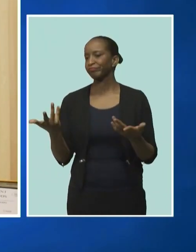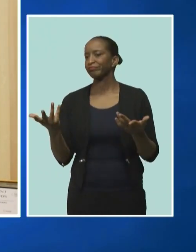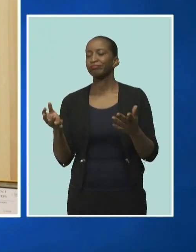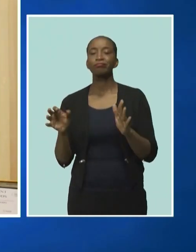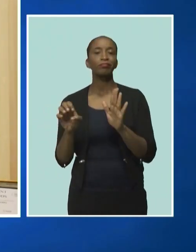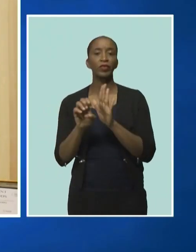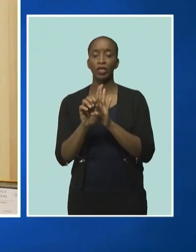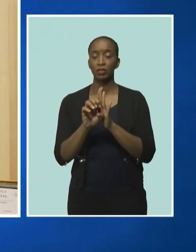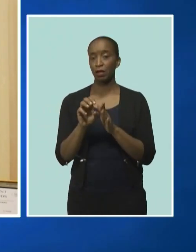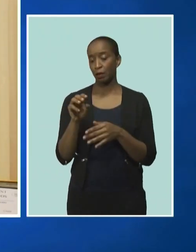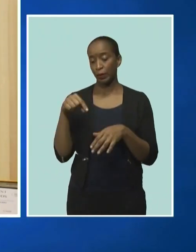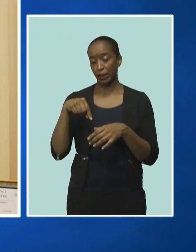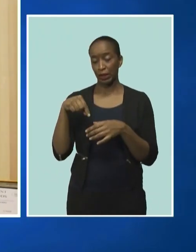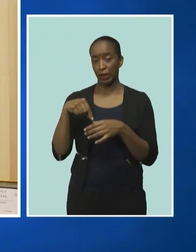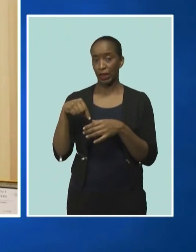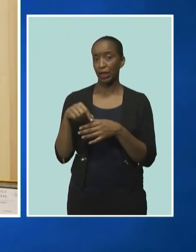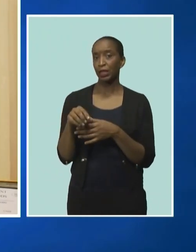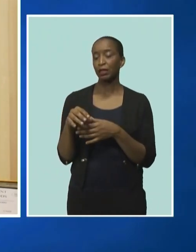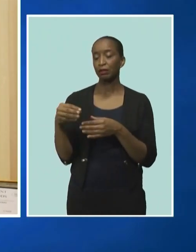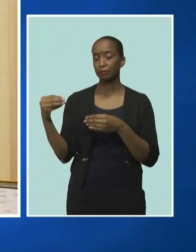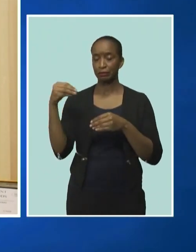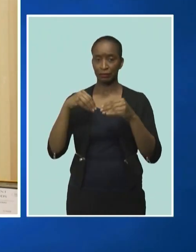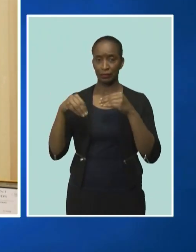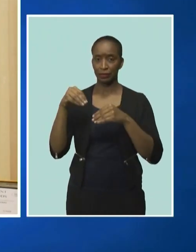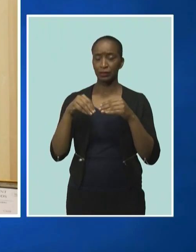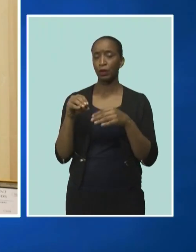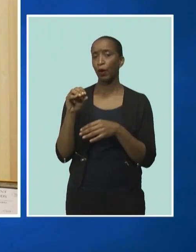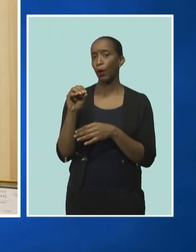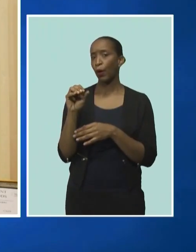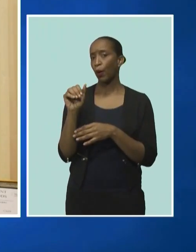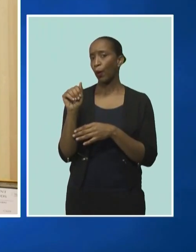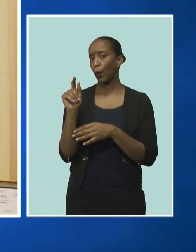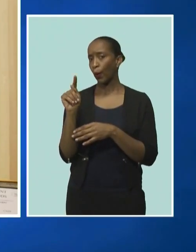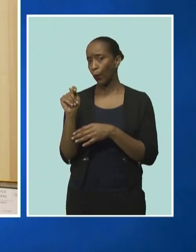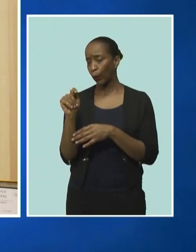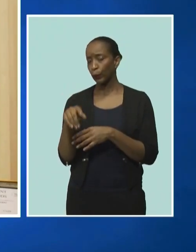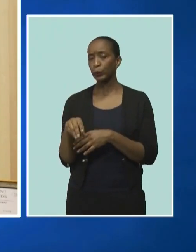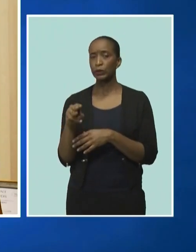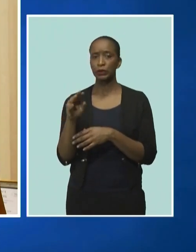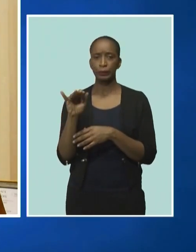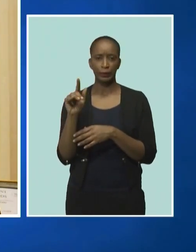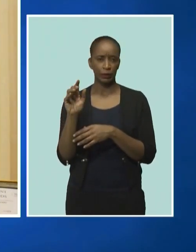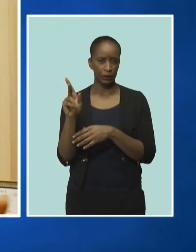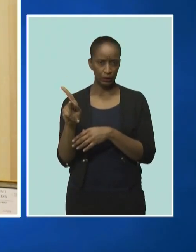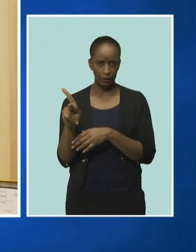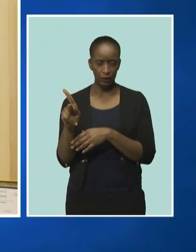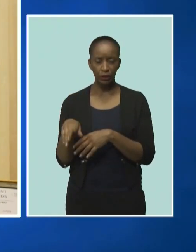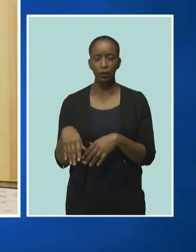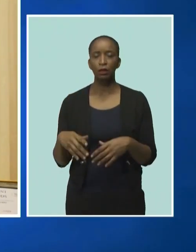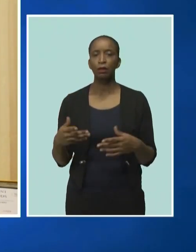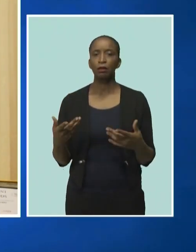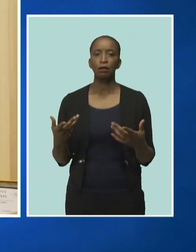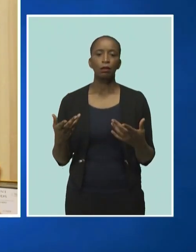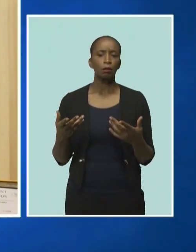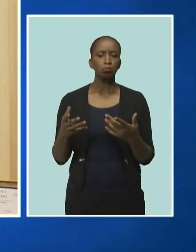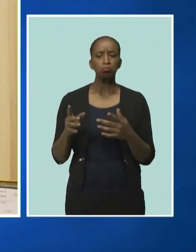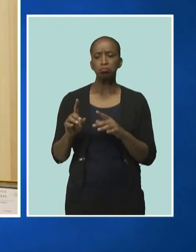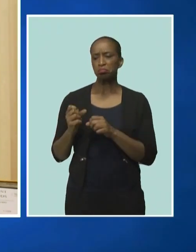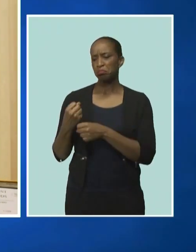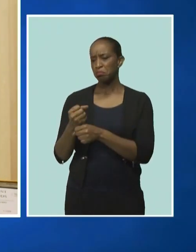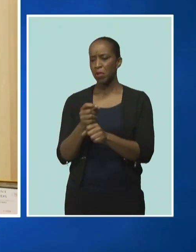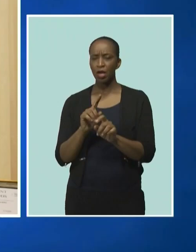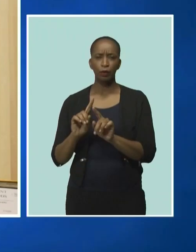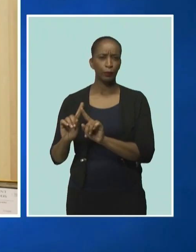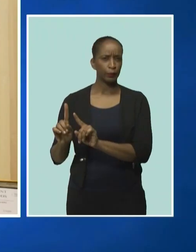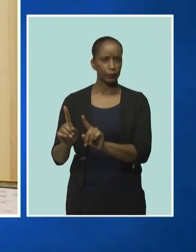made of oats and it has oat milk in it. So we have basically a range of products that basically